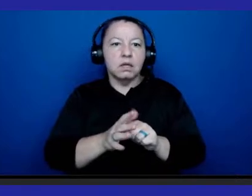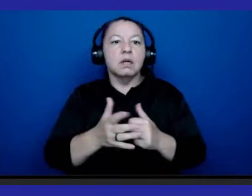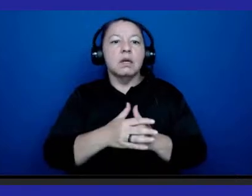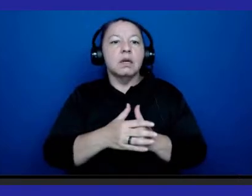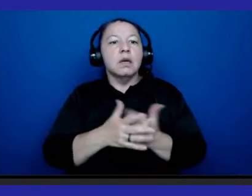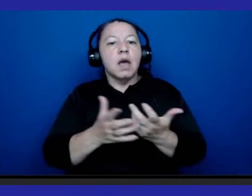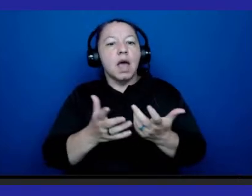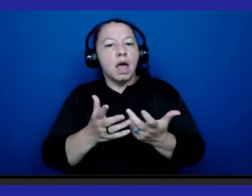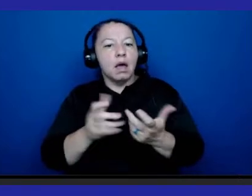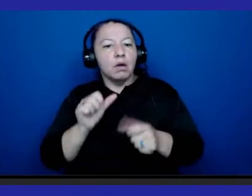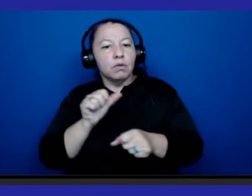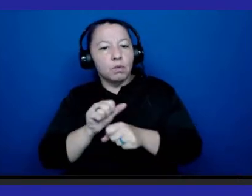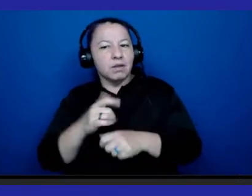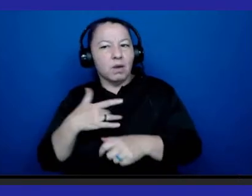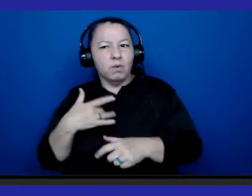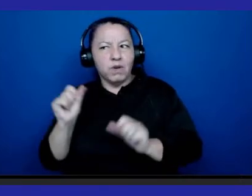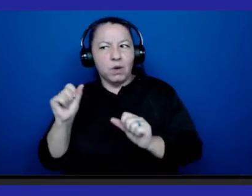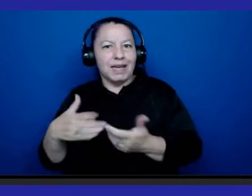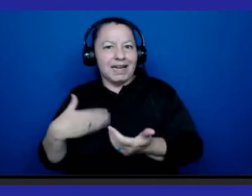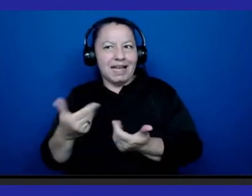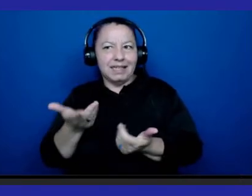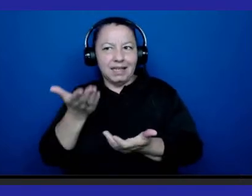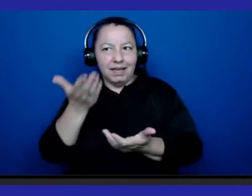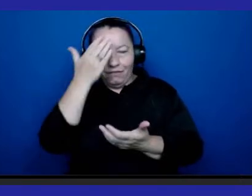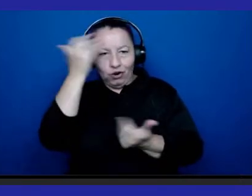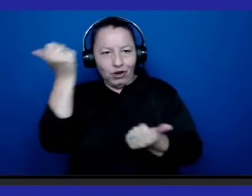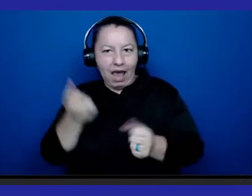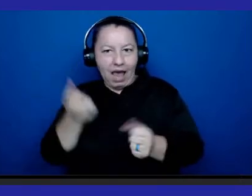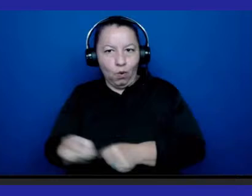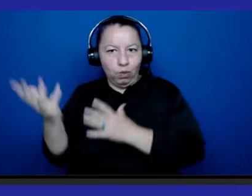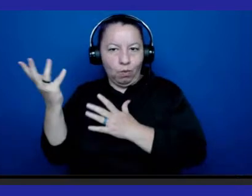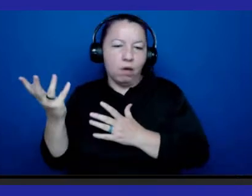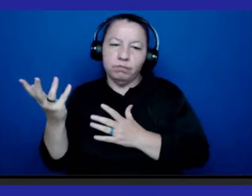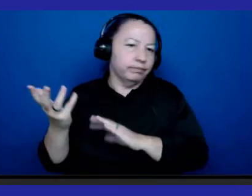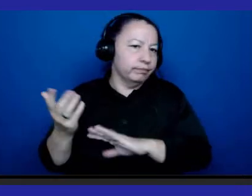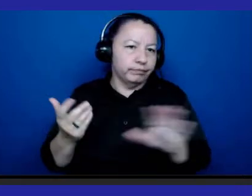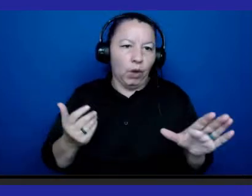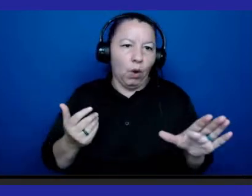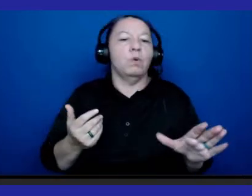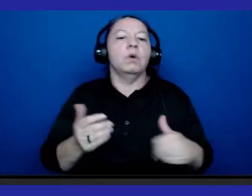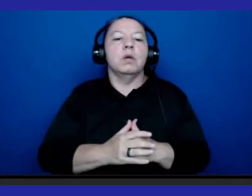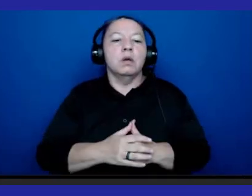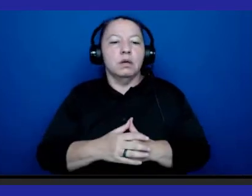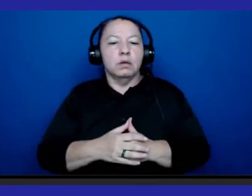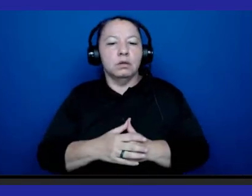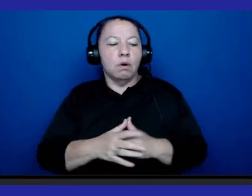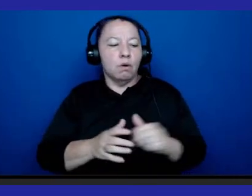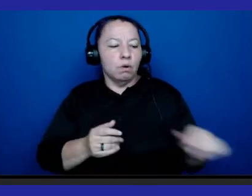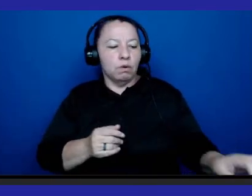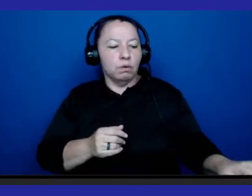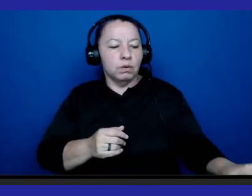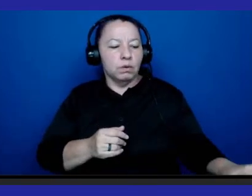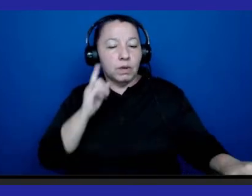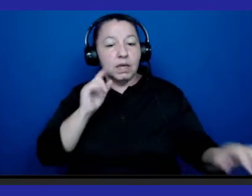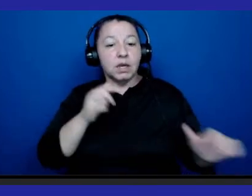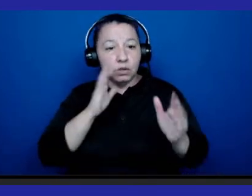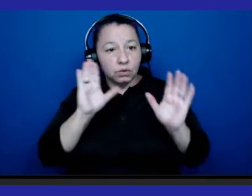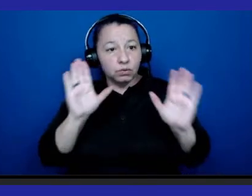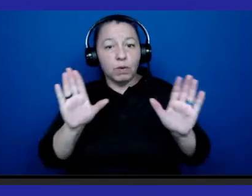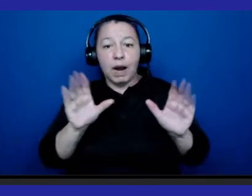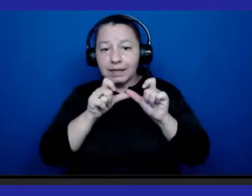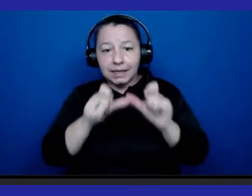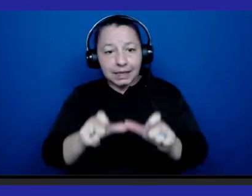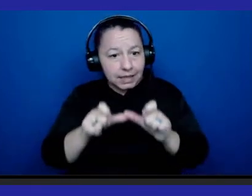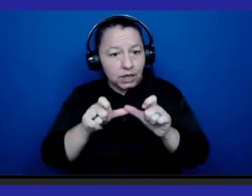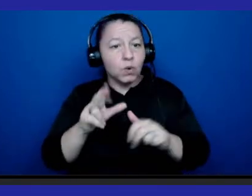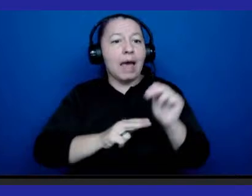can just be easily forgotten or discarded. So we just want to, as a system, we believe that it's great to continue and build on that, on those